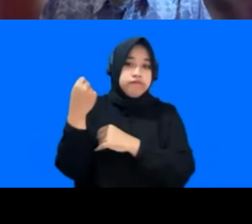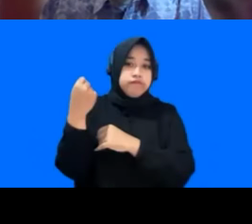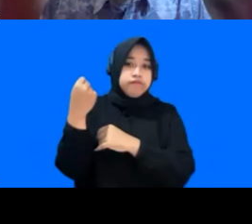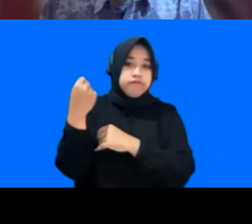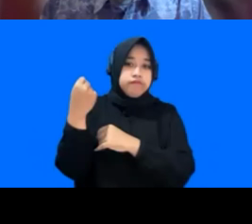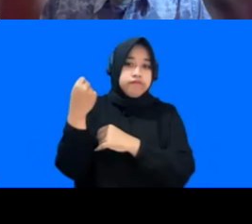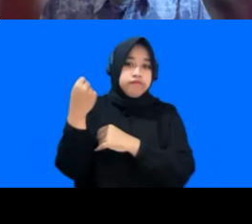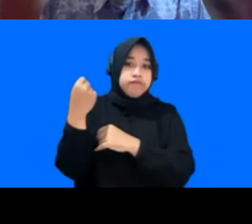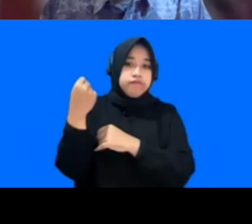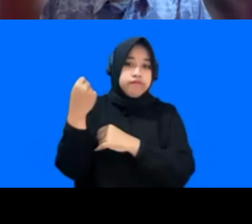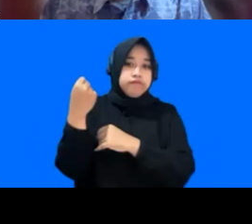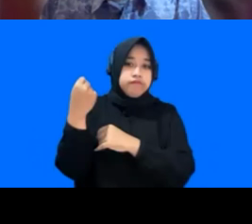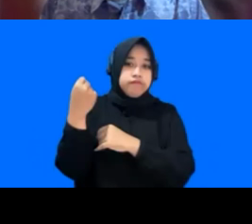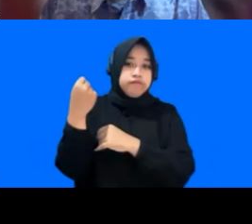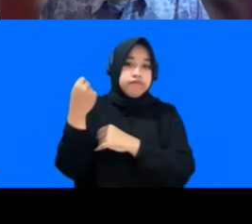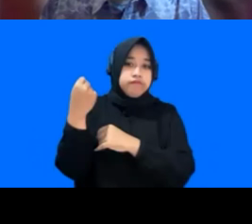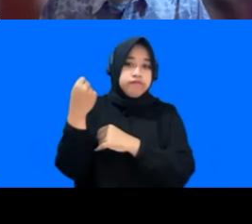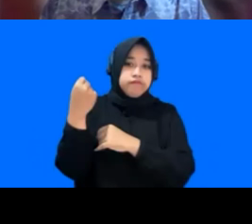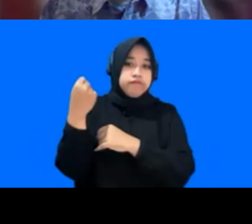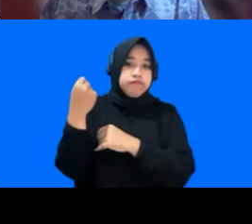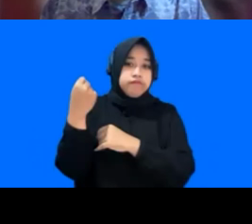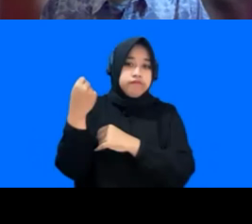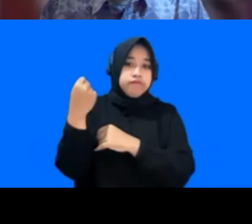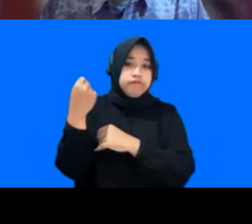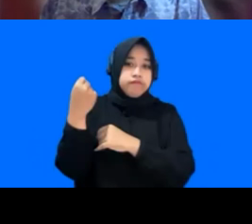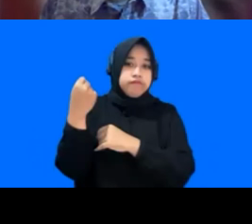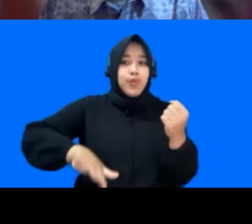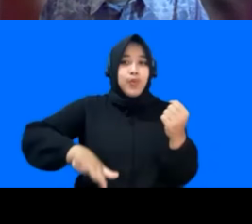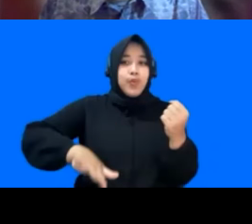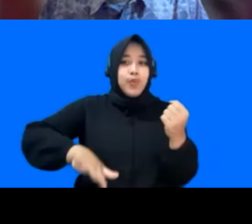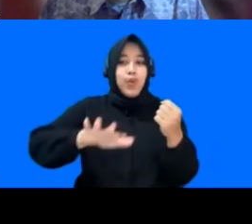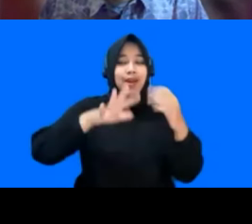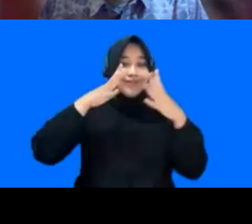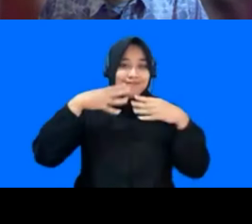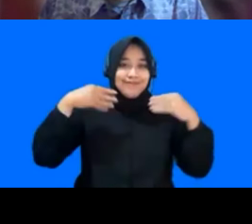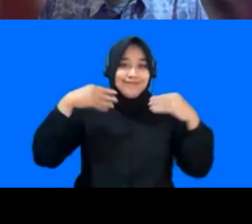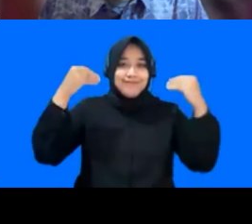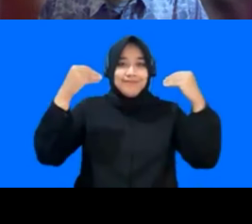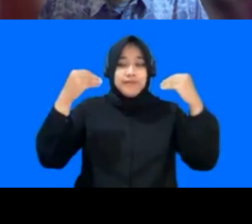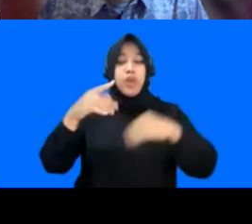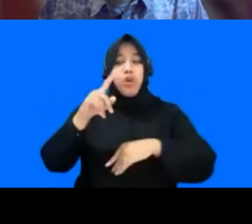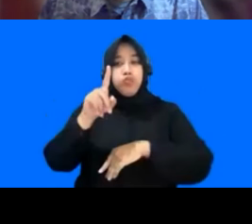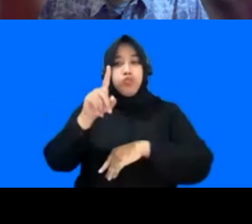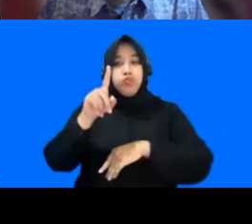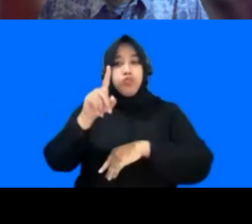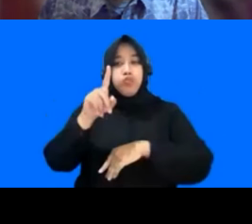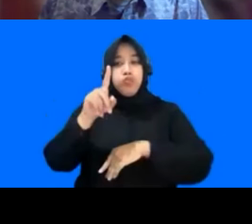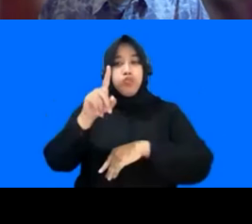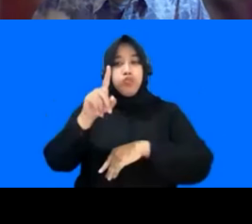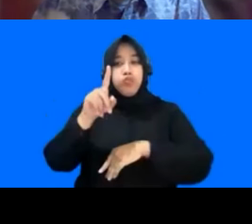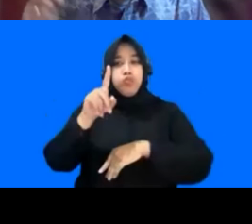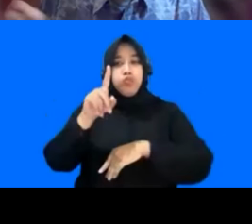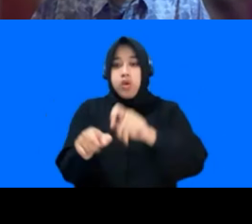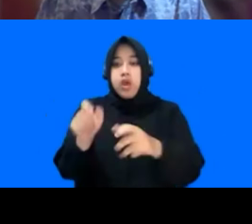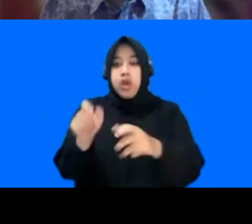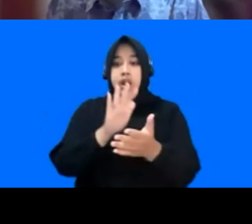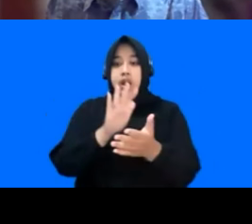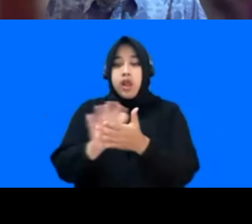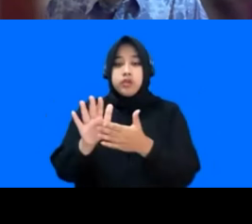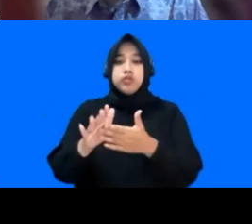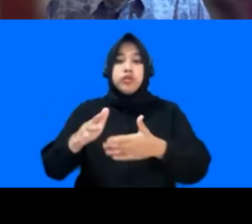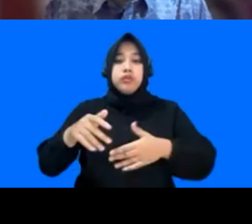we need to make walking and cycling safe and attractive in all our cities. So one of our